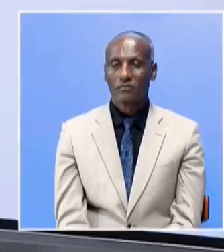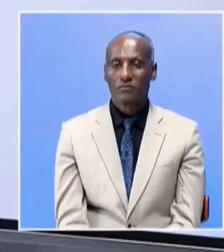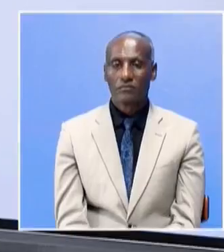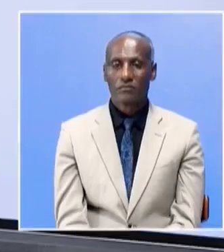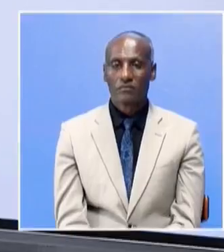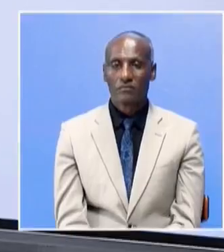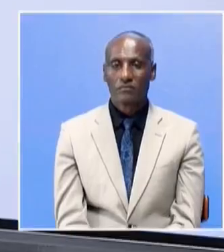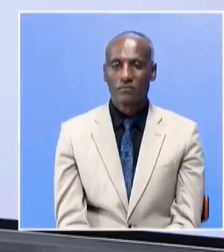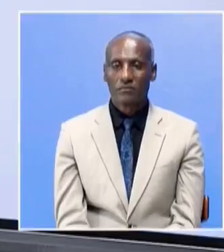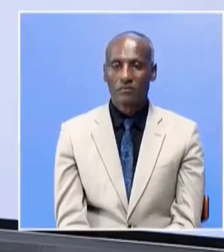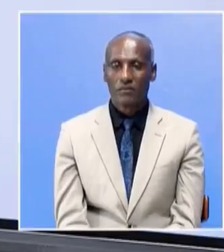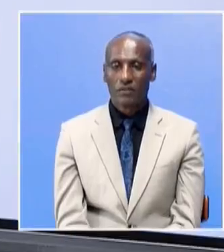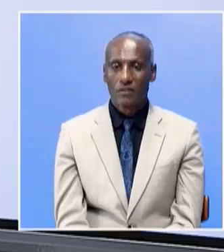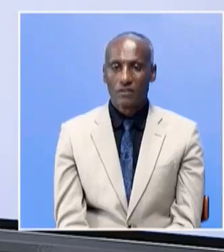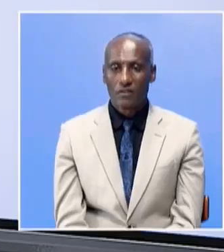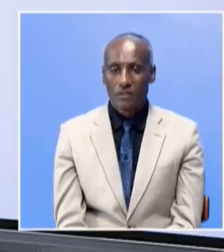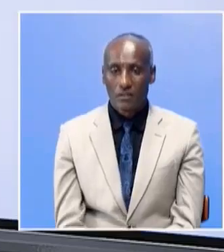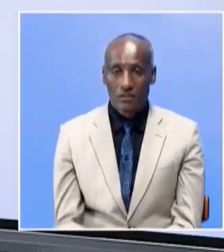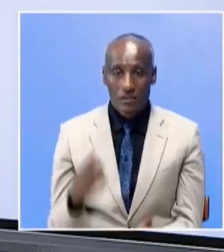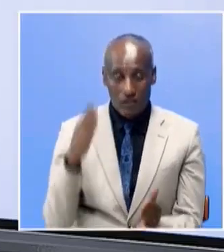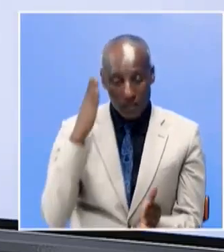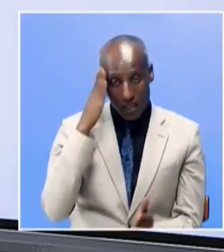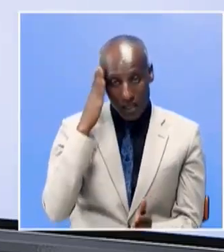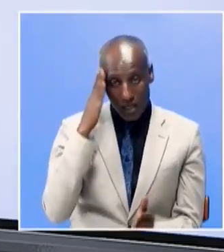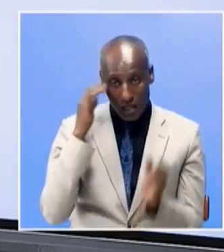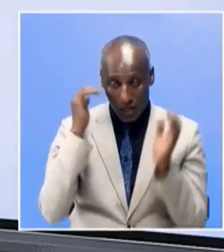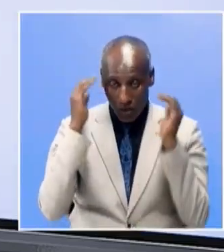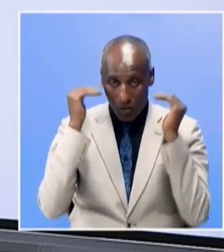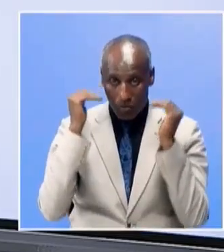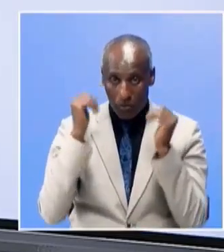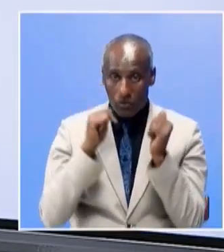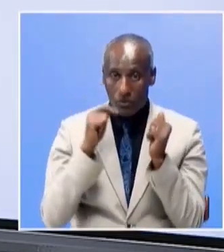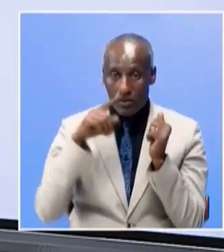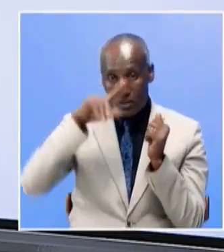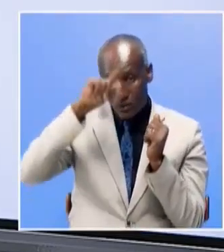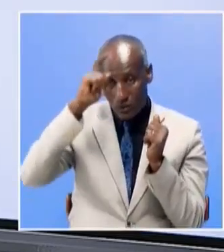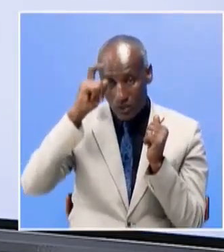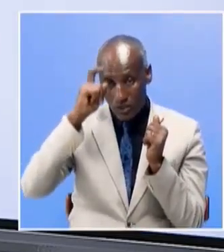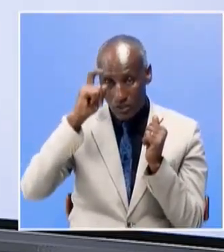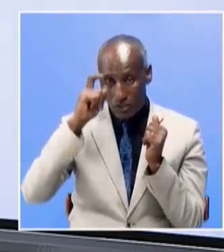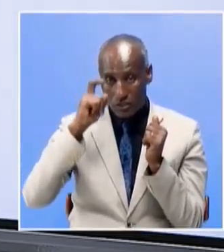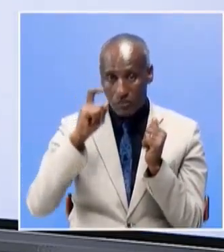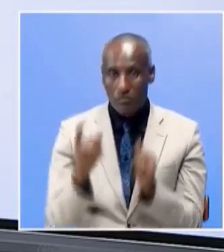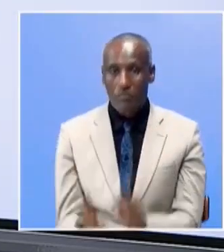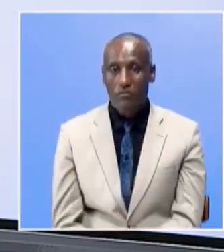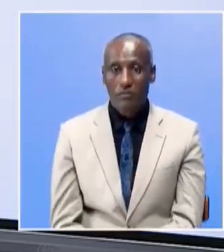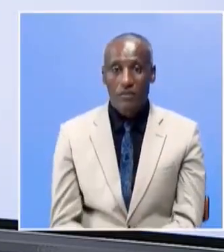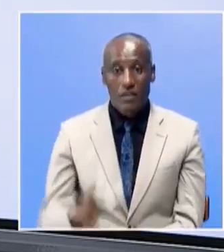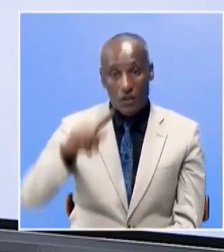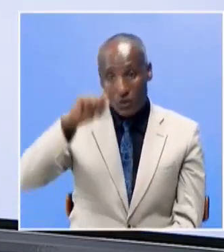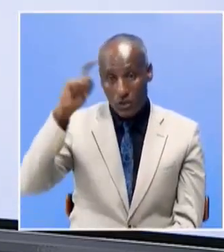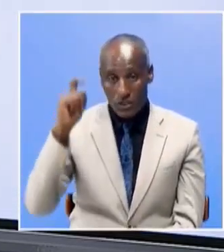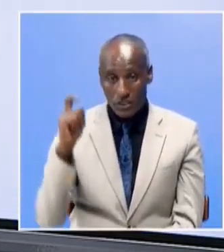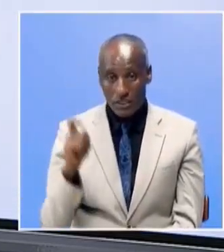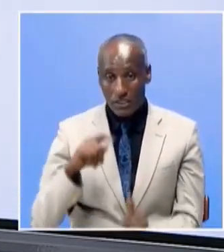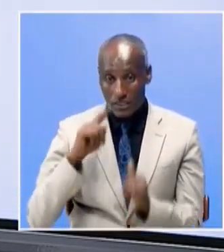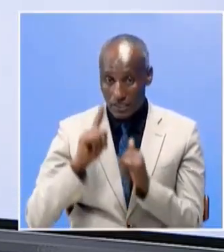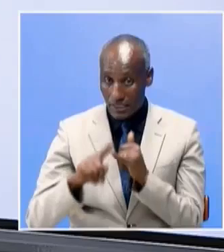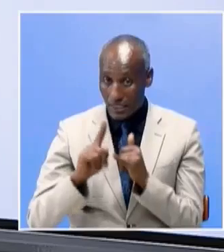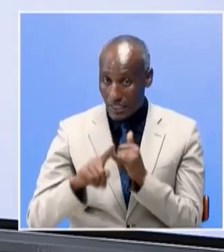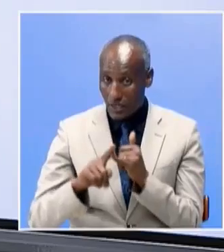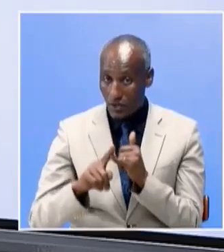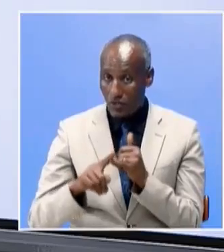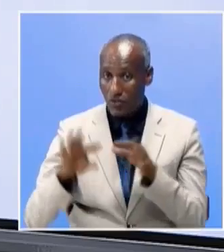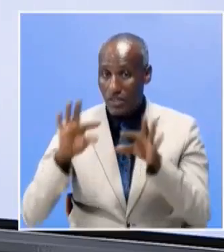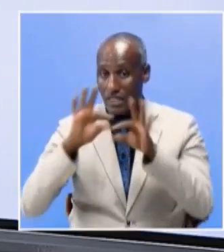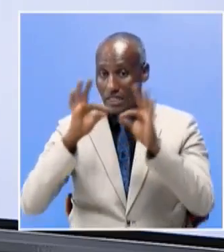How can we use question? I hope you know questions means interrogative. Interrogative. At the end of such word,